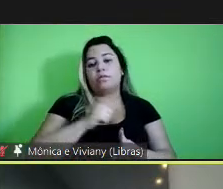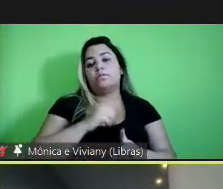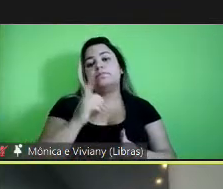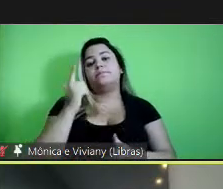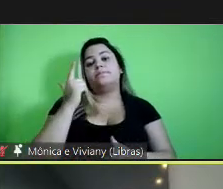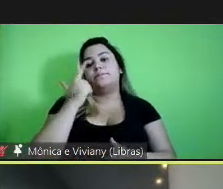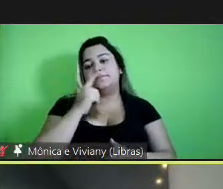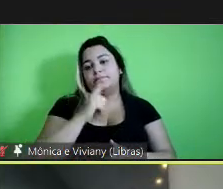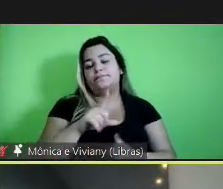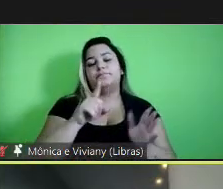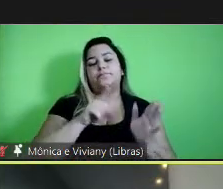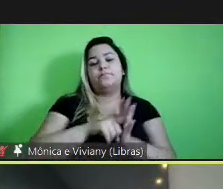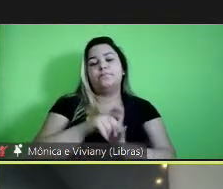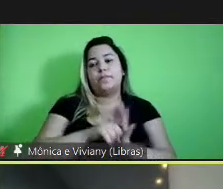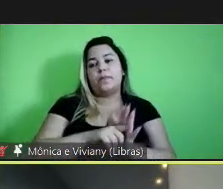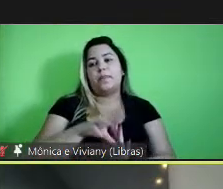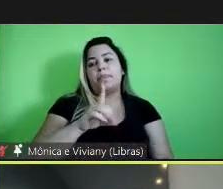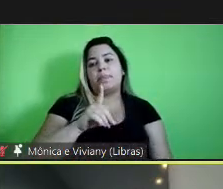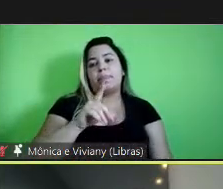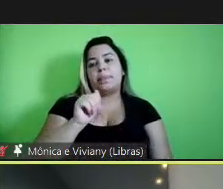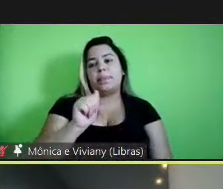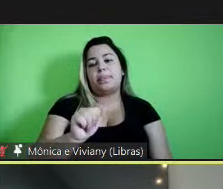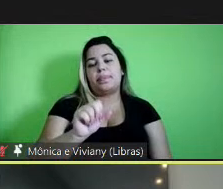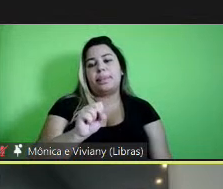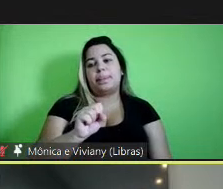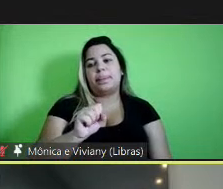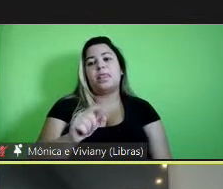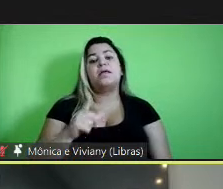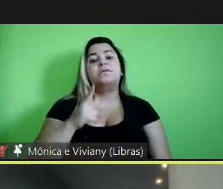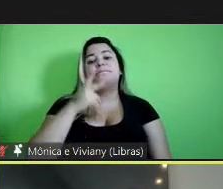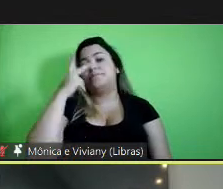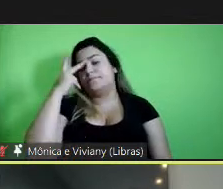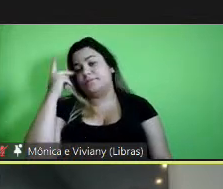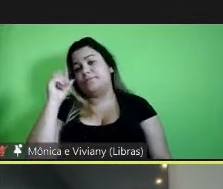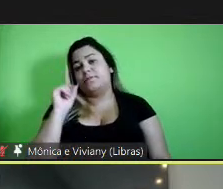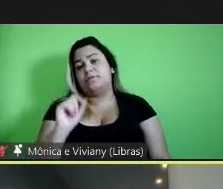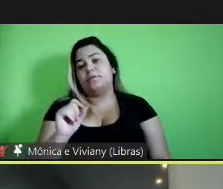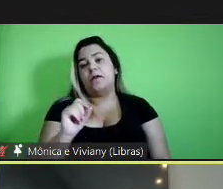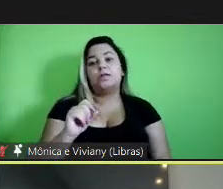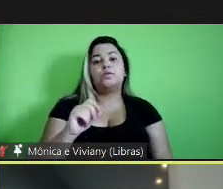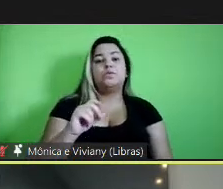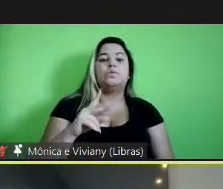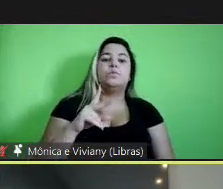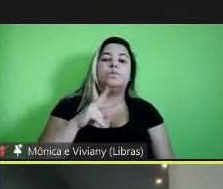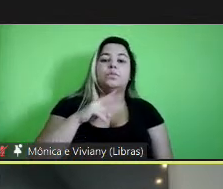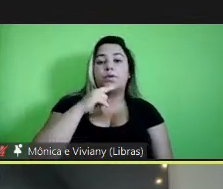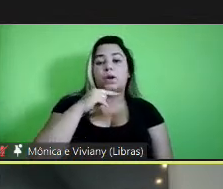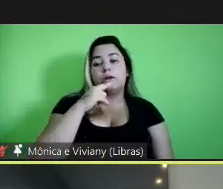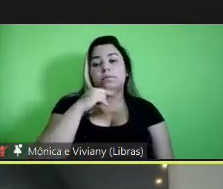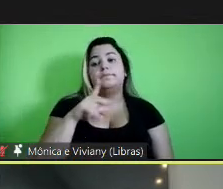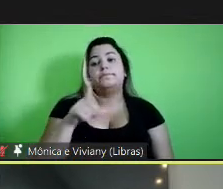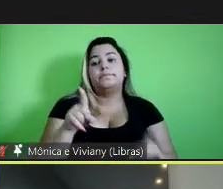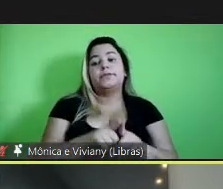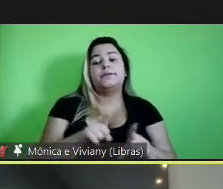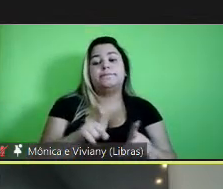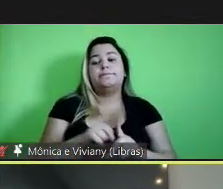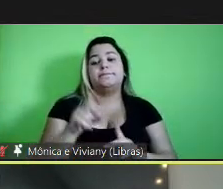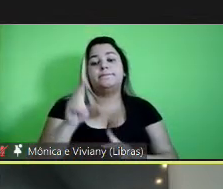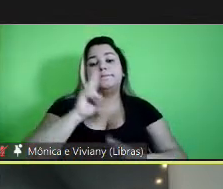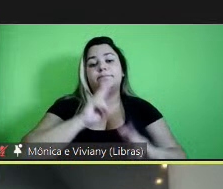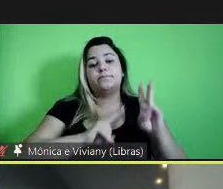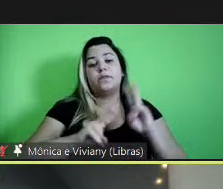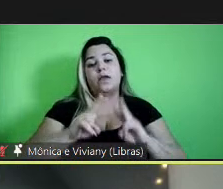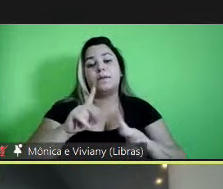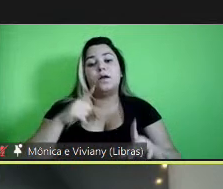we can have the analysis of this data and to check who is in the program Auxílio Brasil,